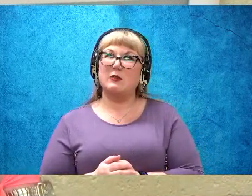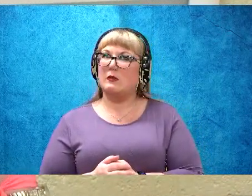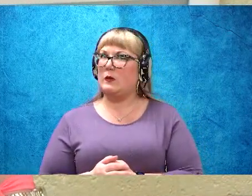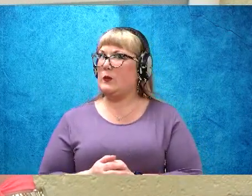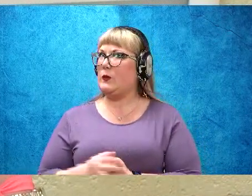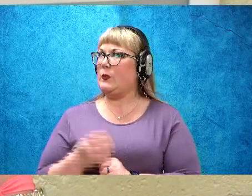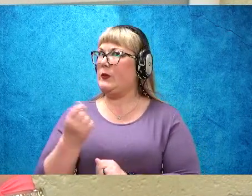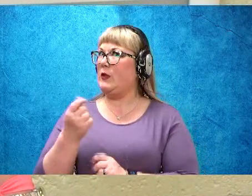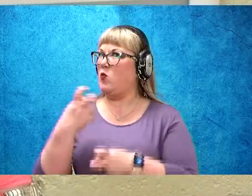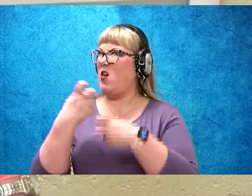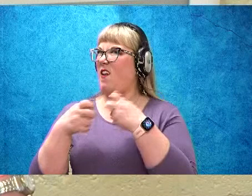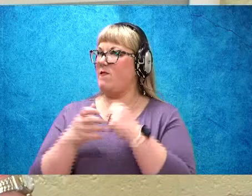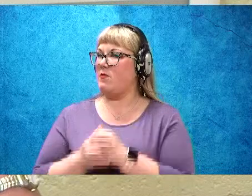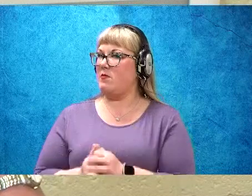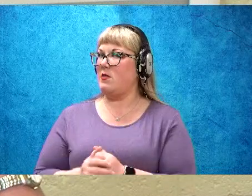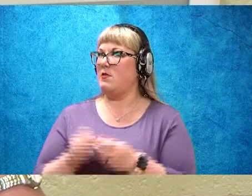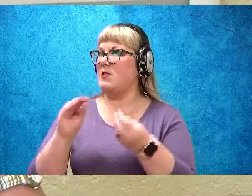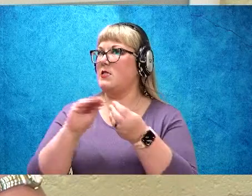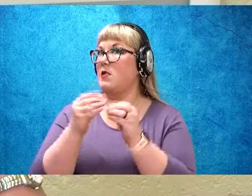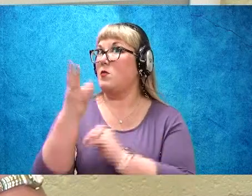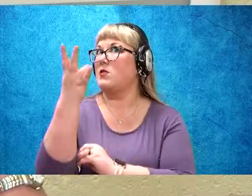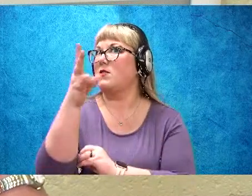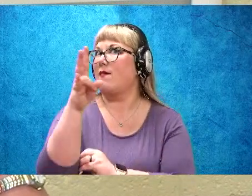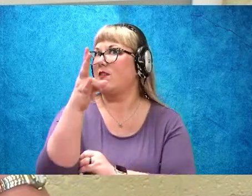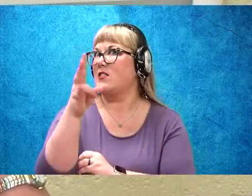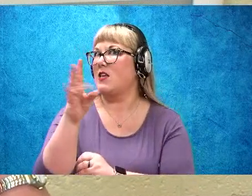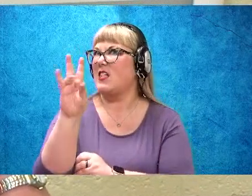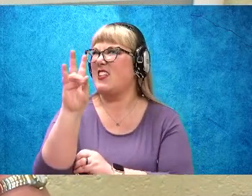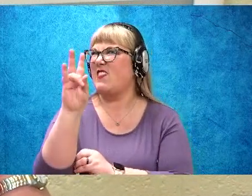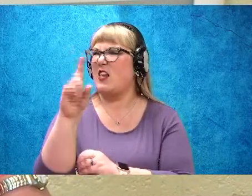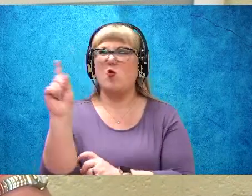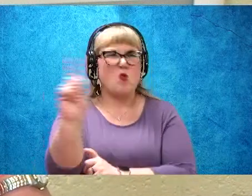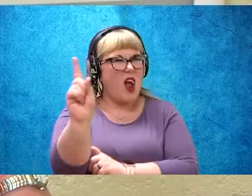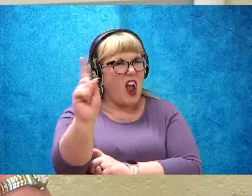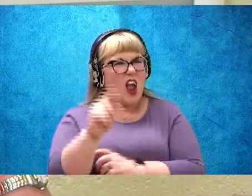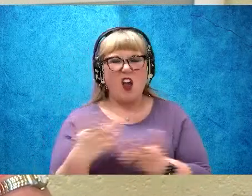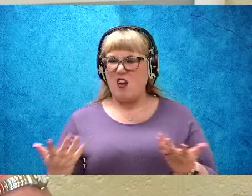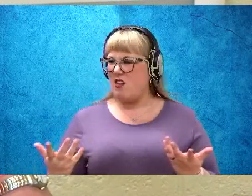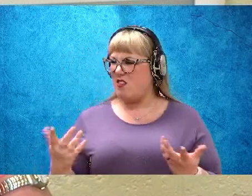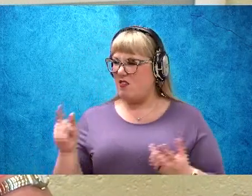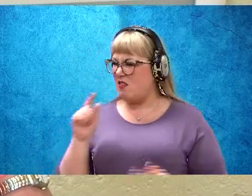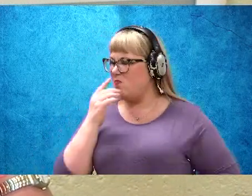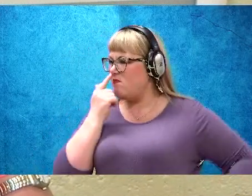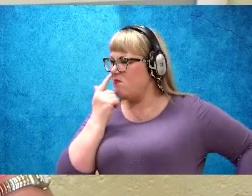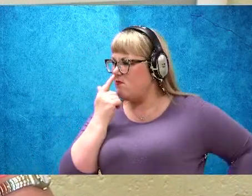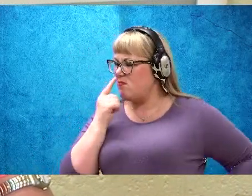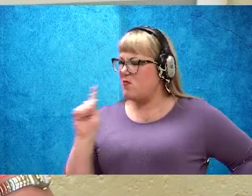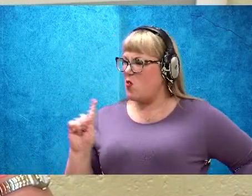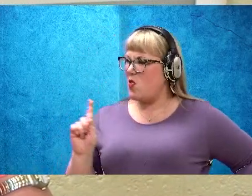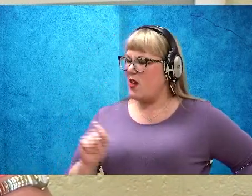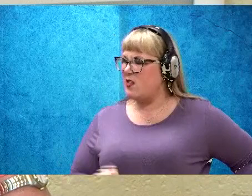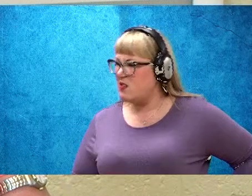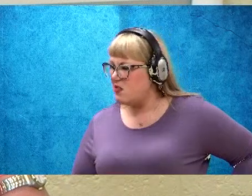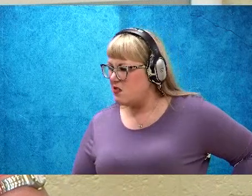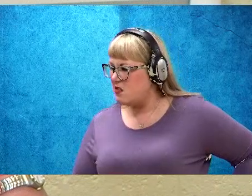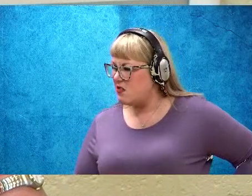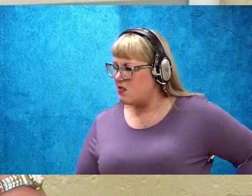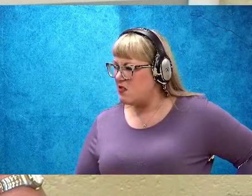one. How about number 17? Do you see number 17 on our number parking lot?